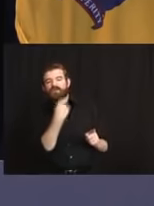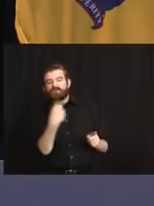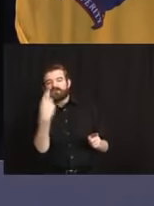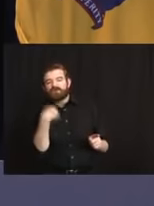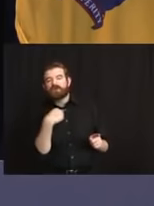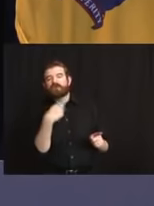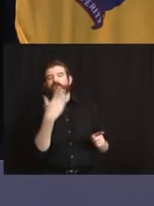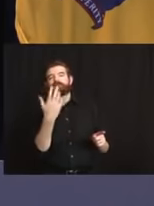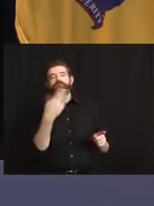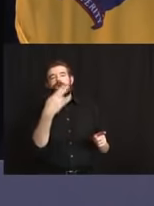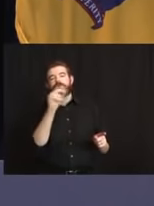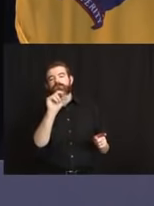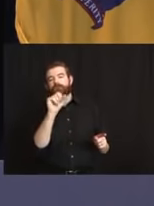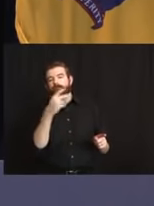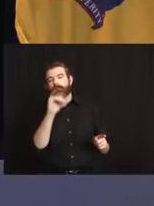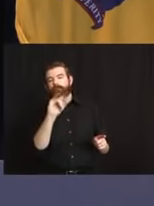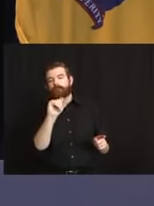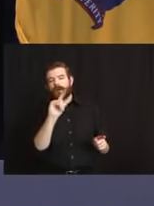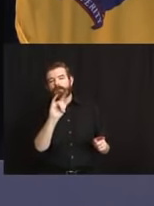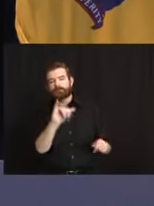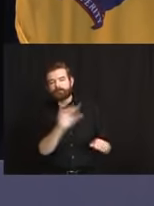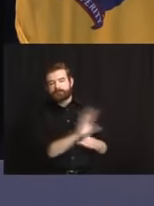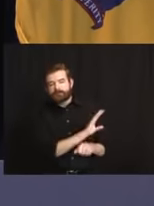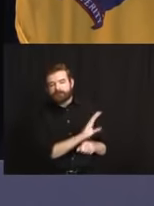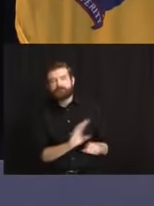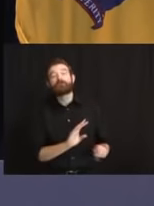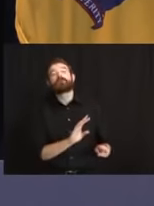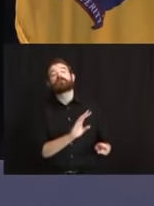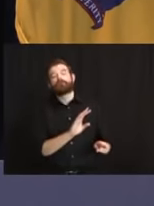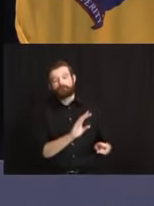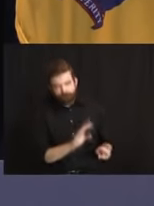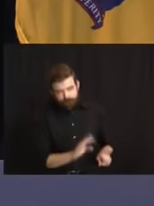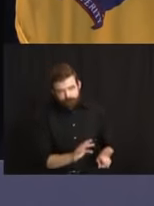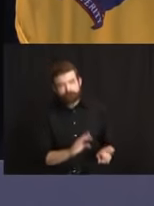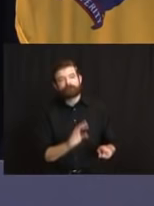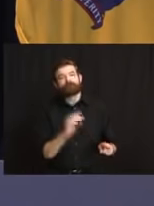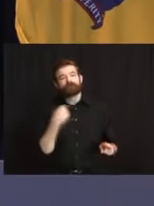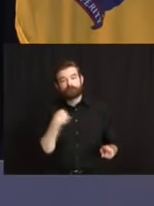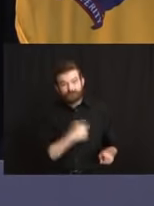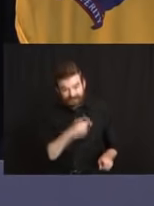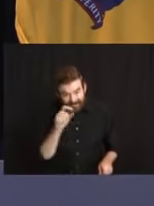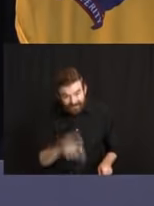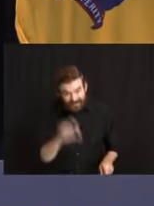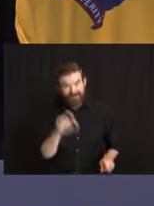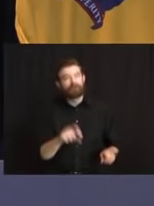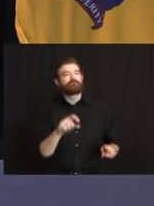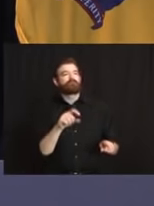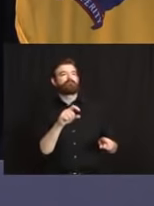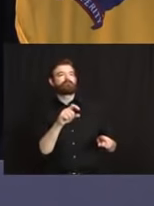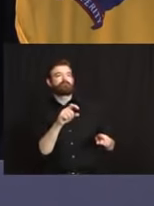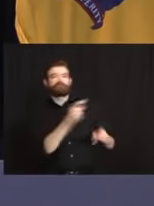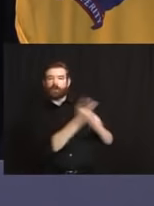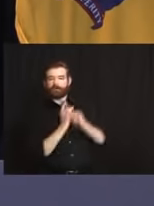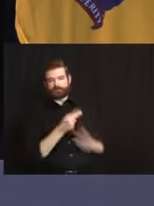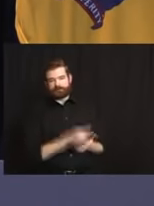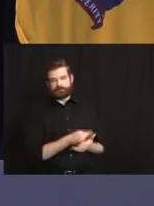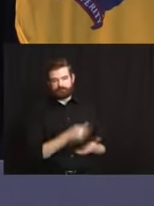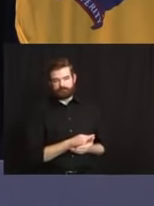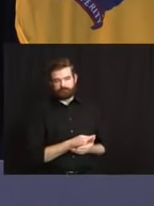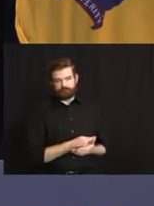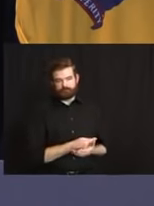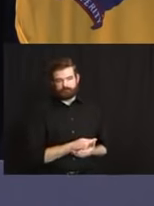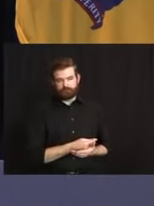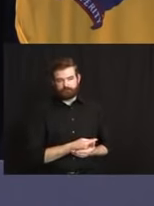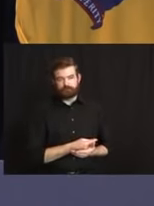we need to be able to borrow. So that's something that's here and now in the state. I hope we get resolution on that